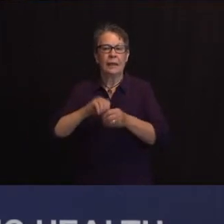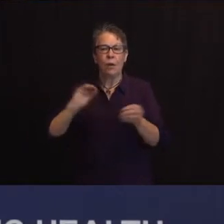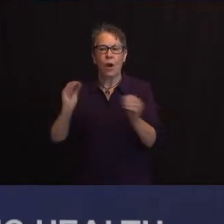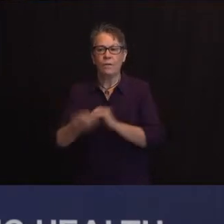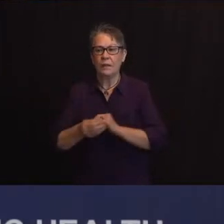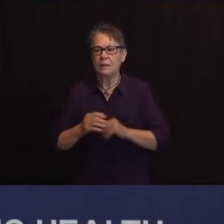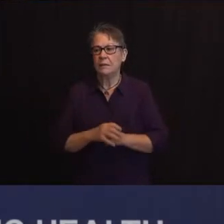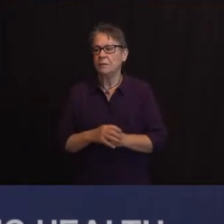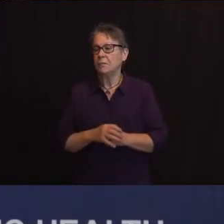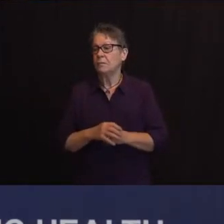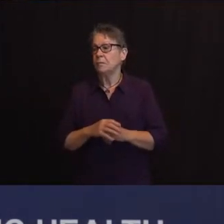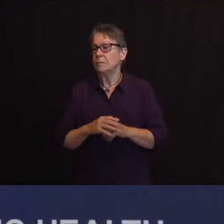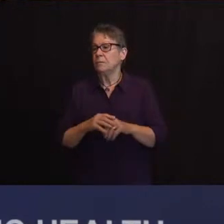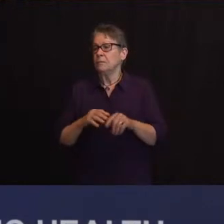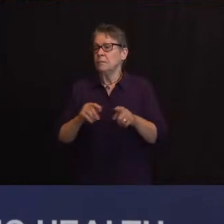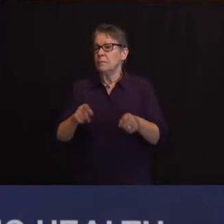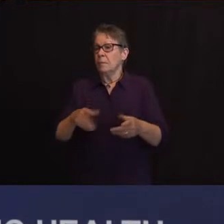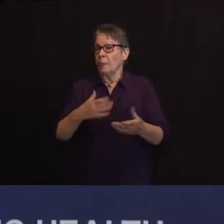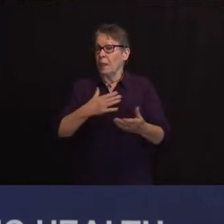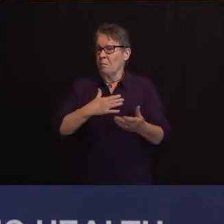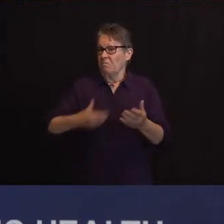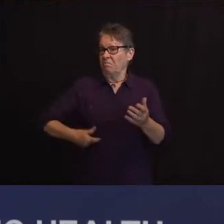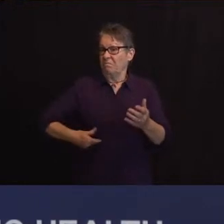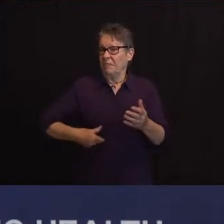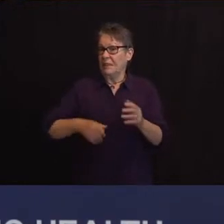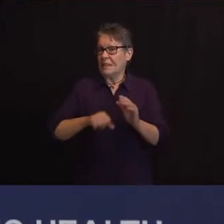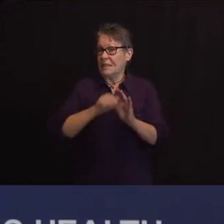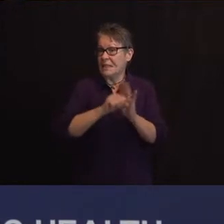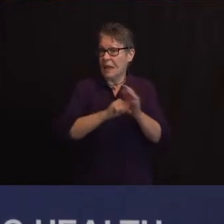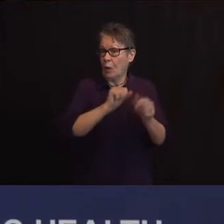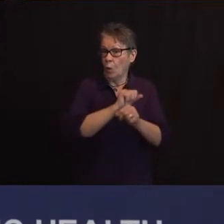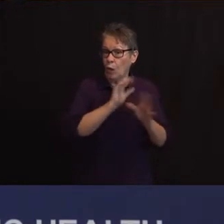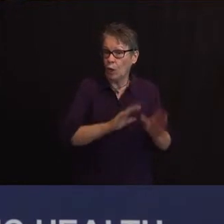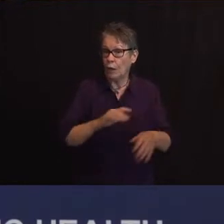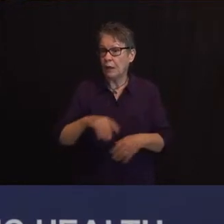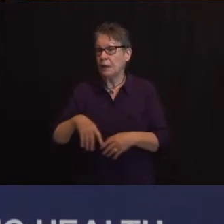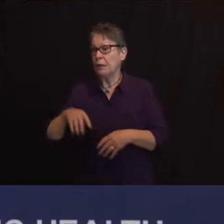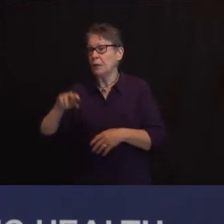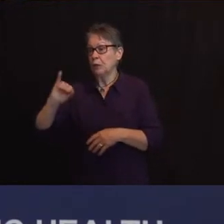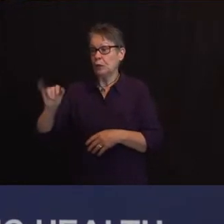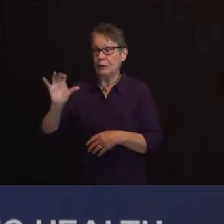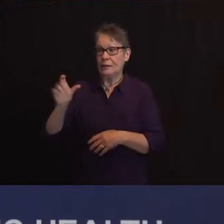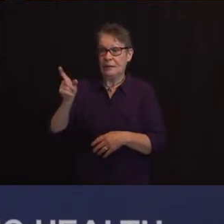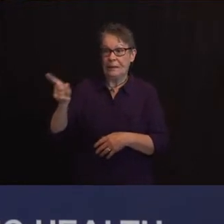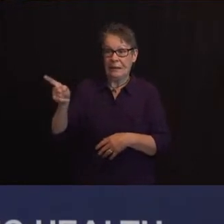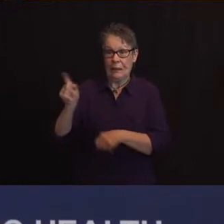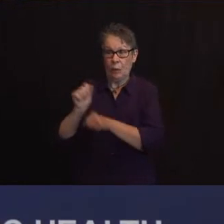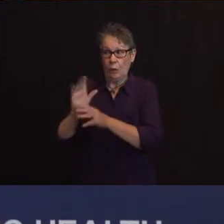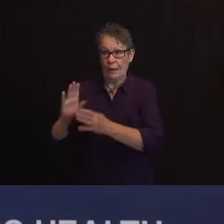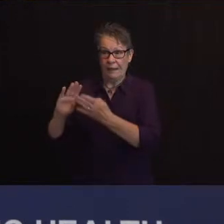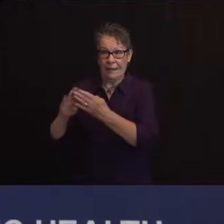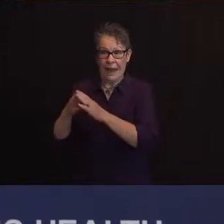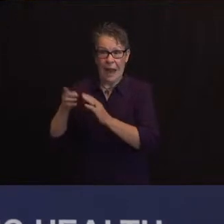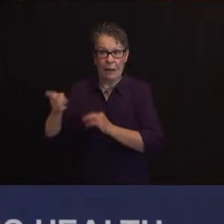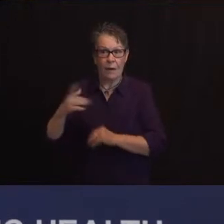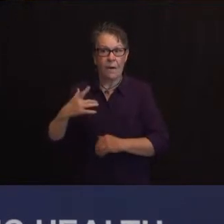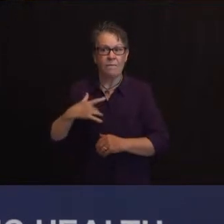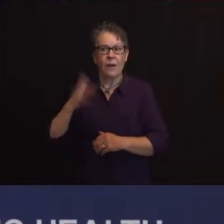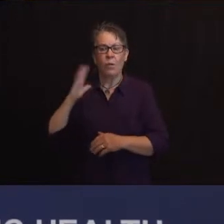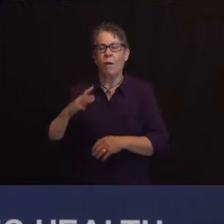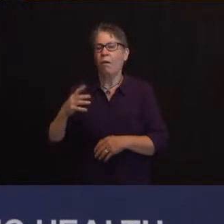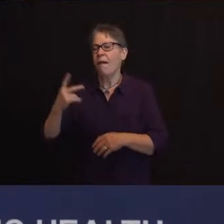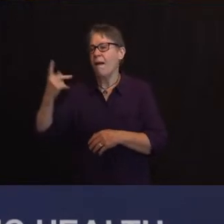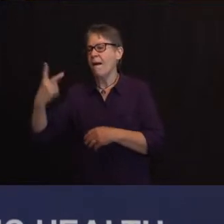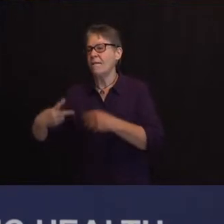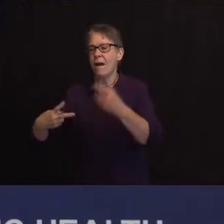state workers or Jersey City, but talking to businesses as we do all the time, I think the new normal is going to be a hybrid. It's going to be